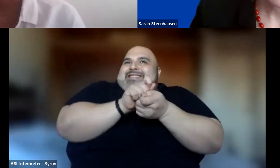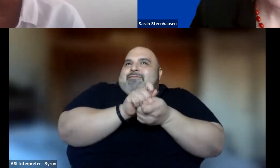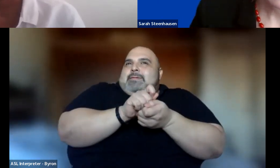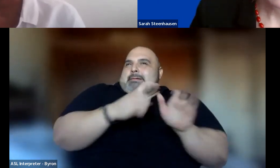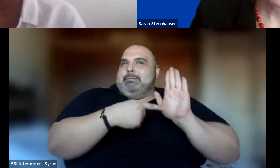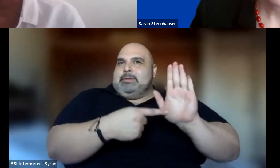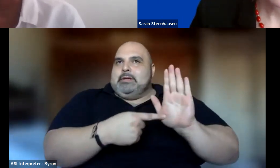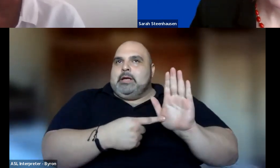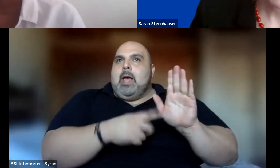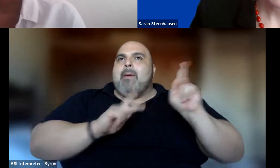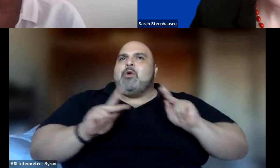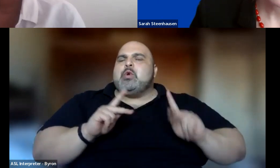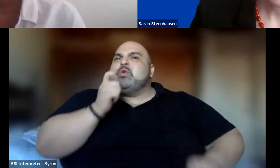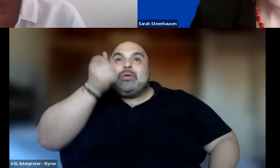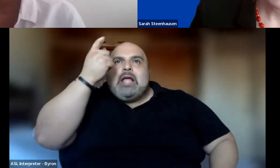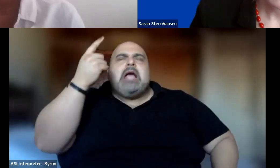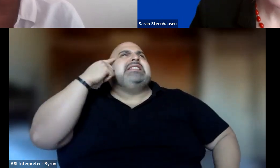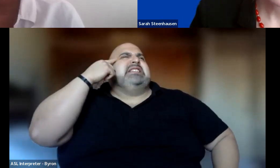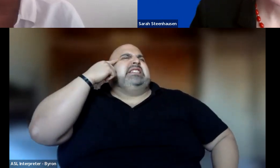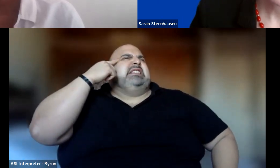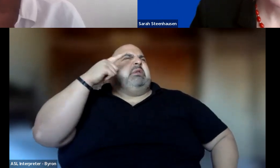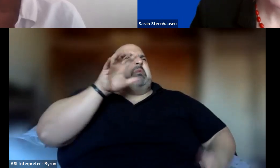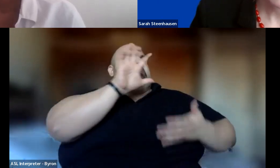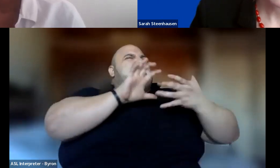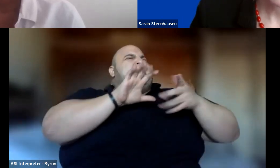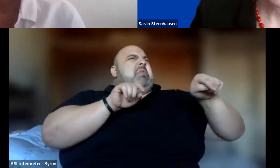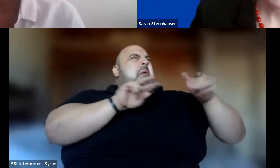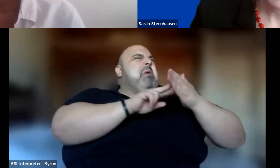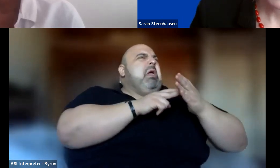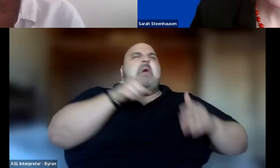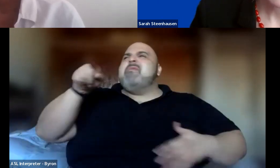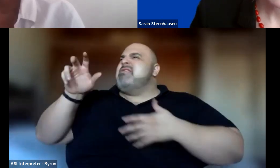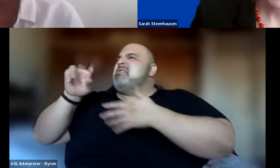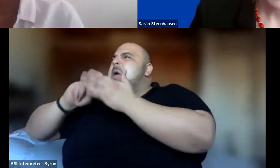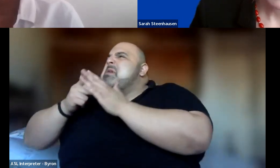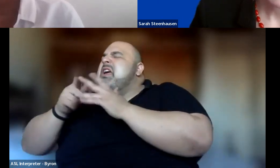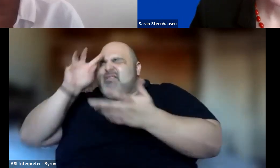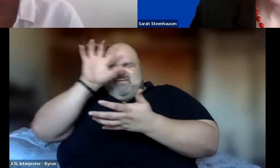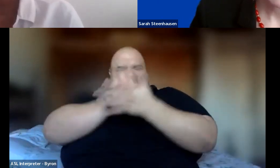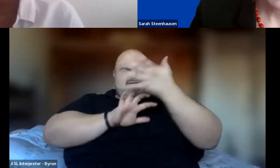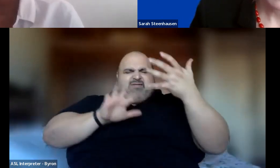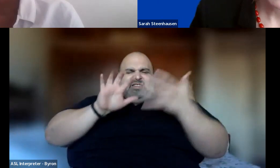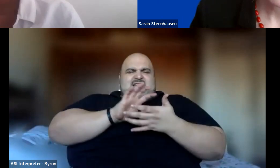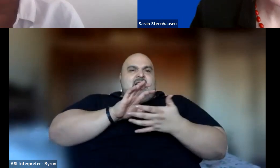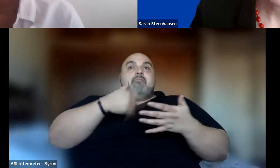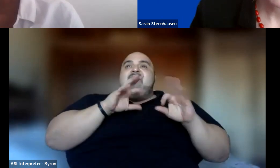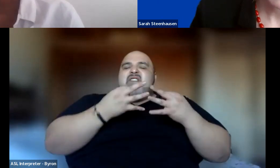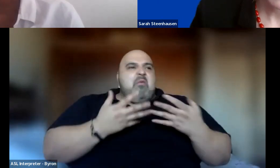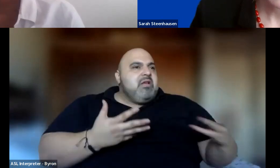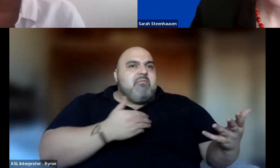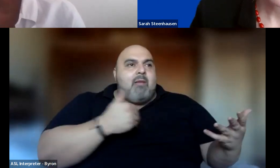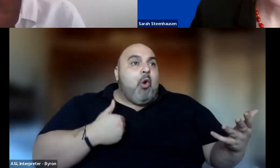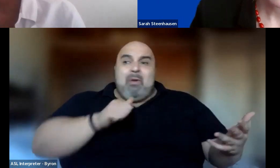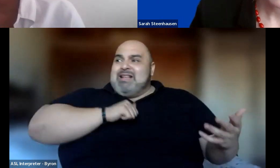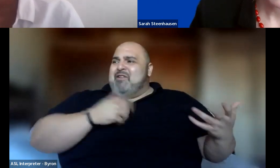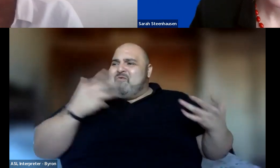really confusing to lay people who are trying to understand what's possible for their family member or